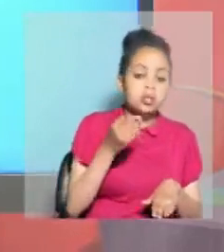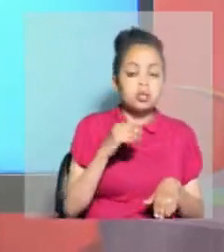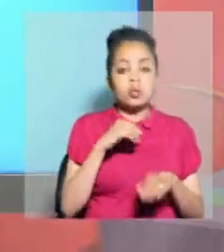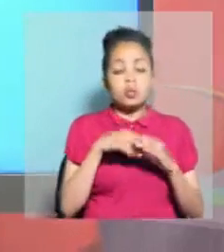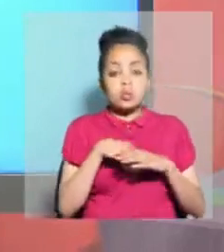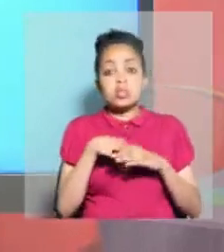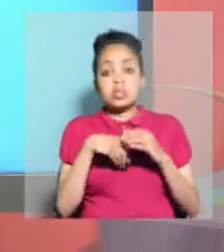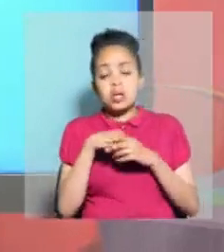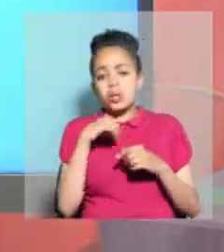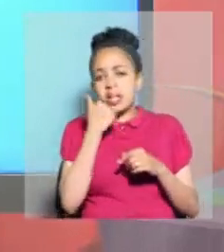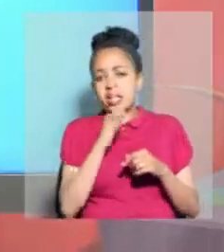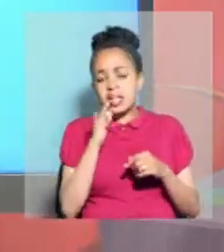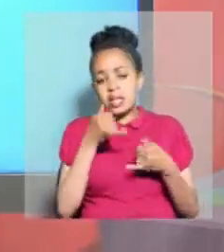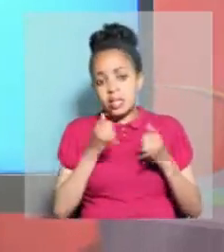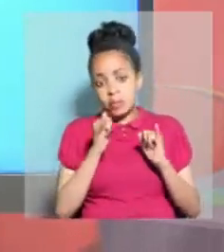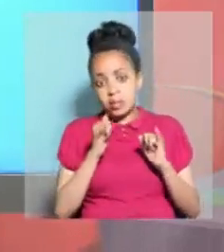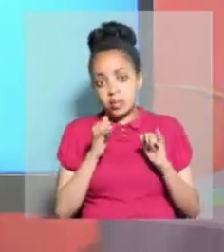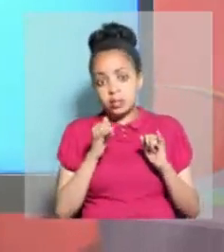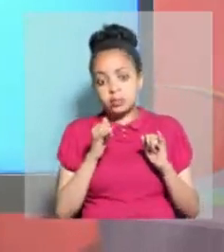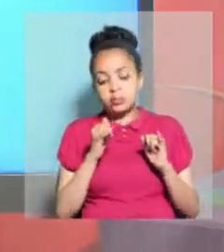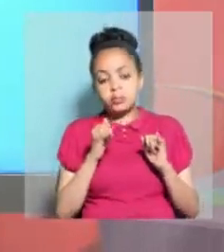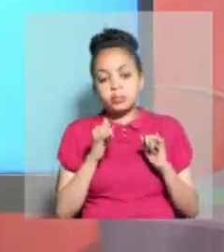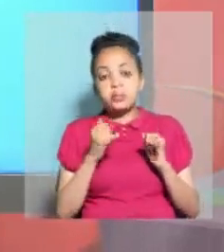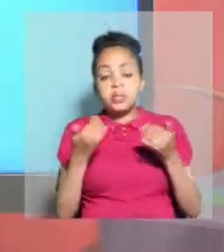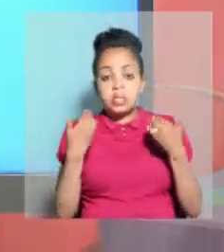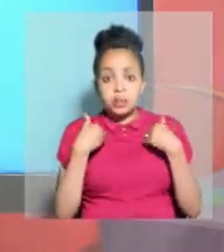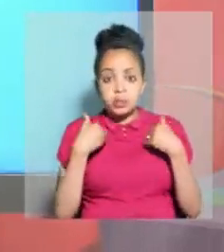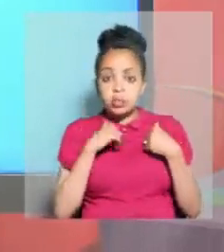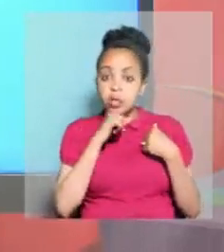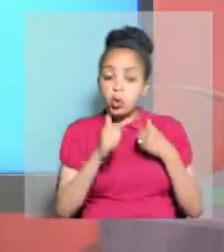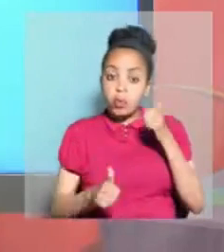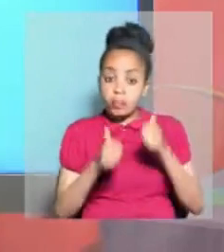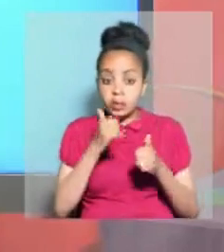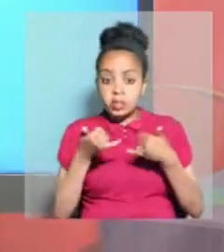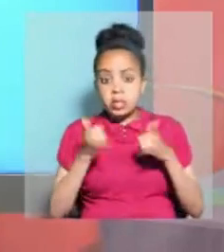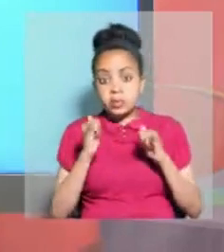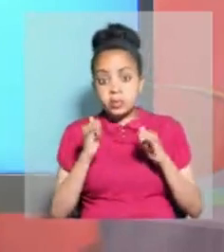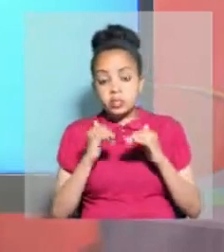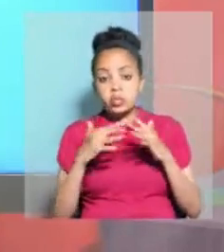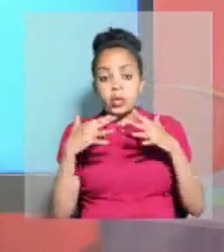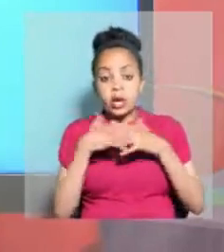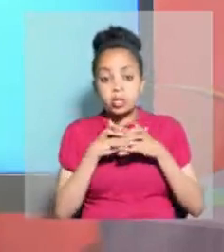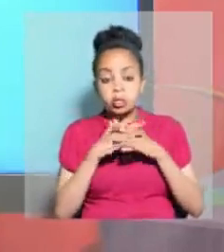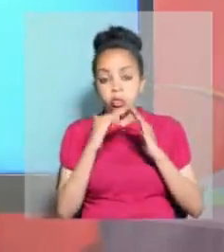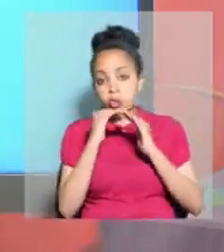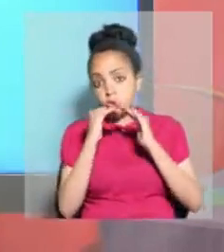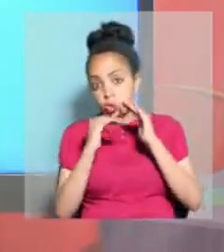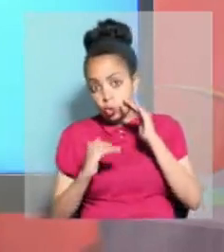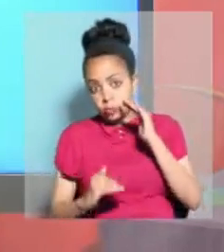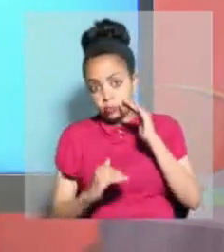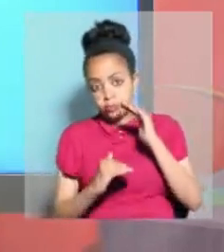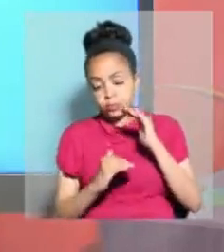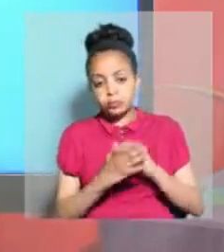Without inhibitor, it is this one. And again, in presence of non-competitive inhibitor, the reaction is highly dropped to that of this